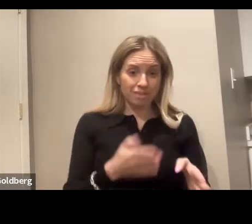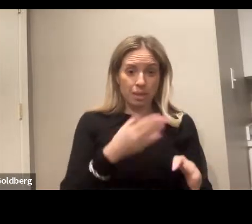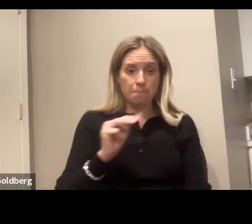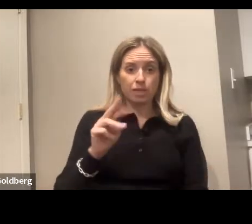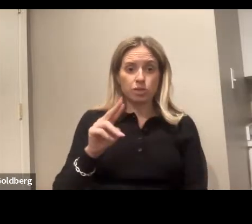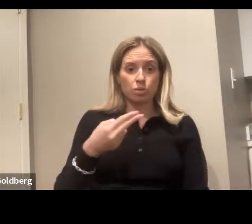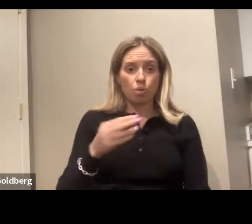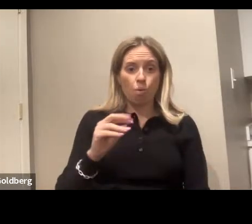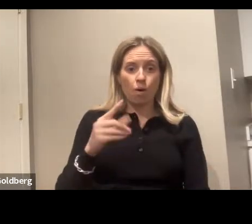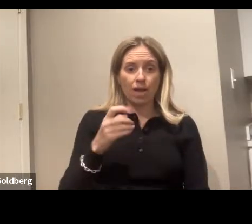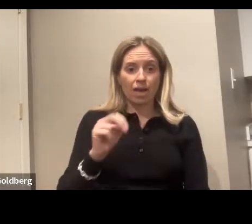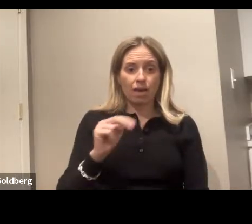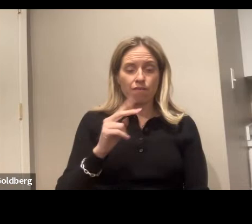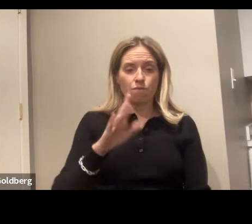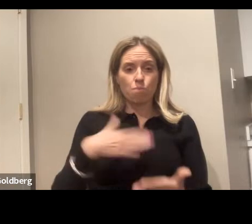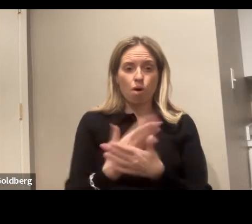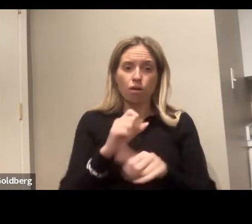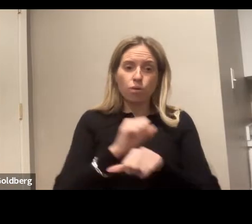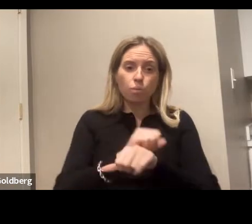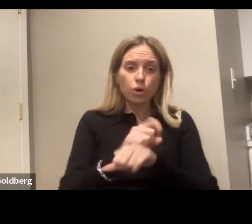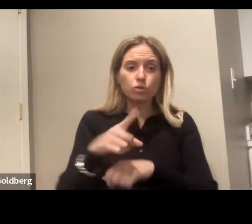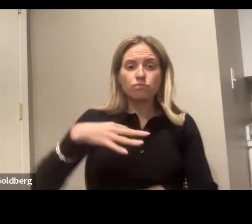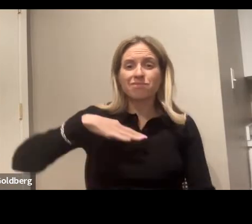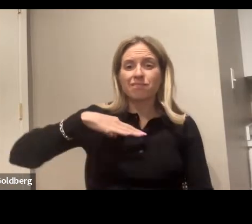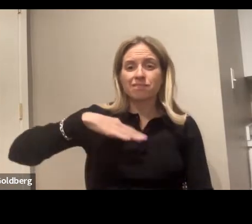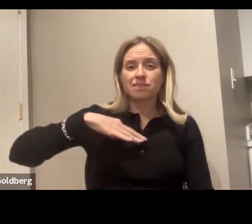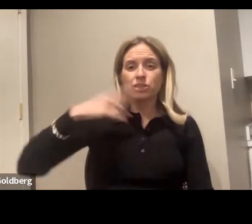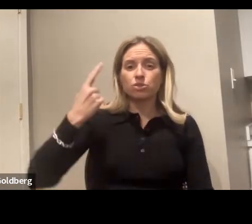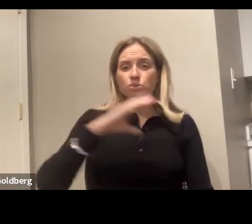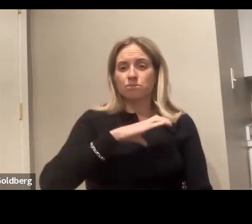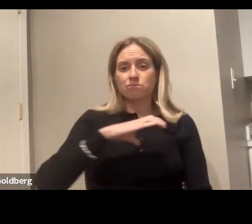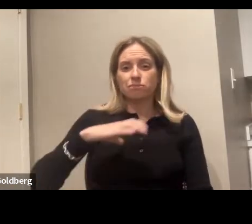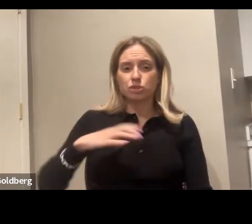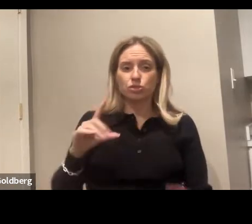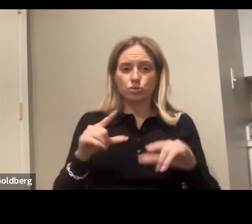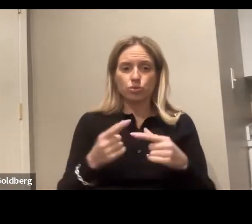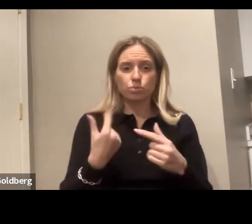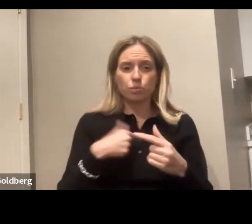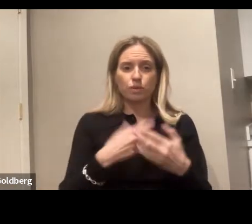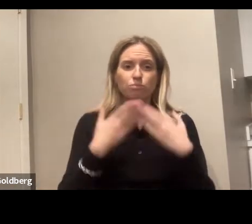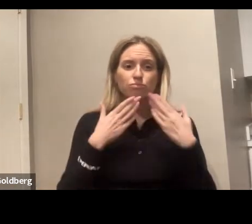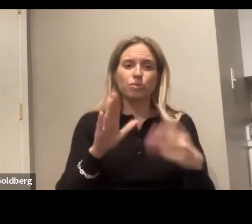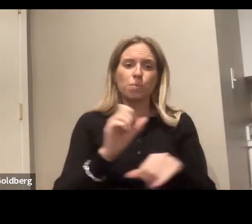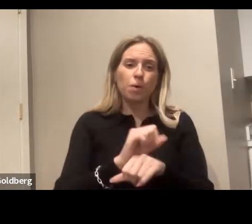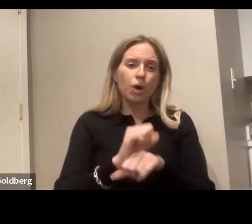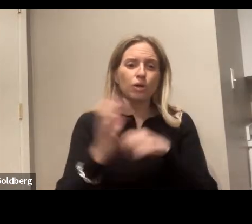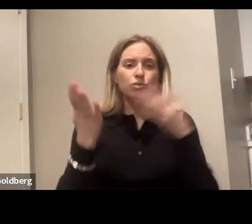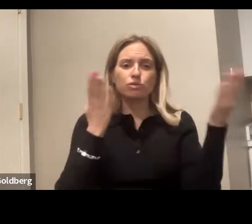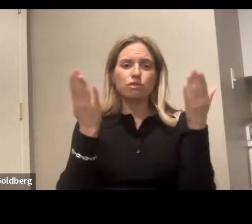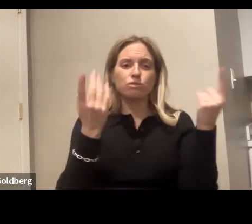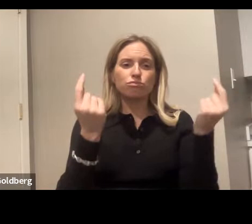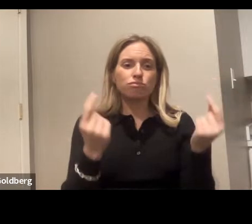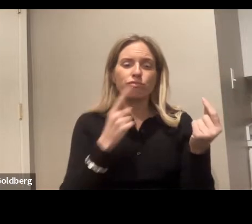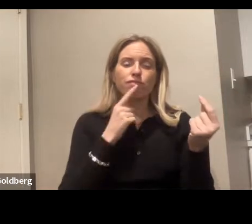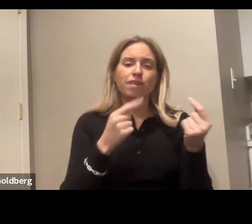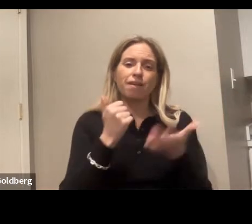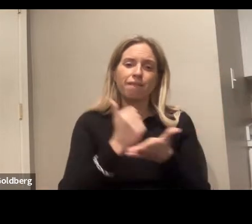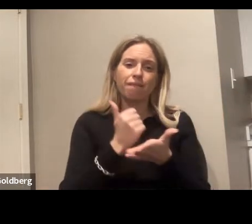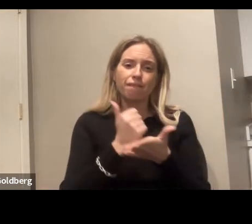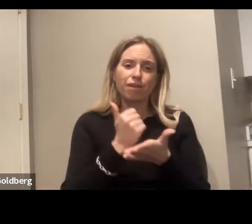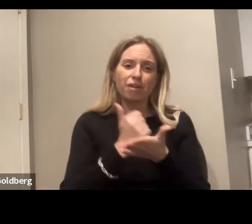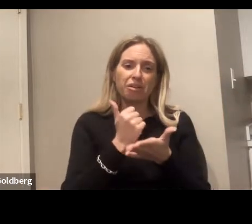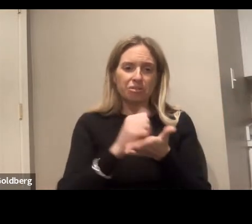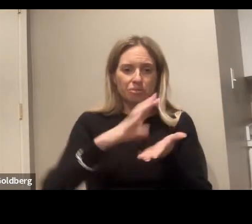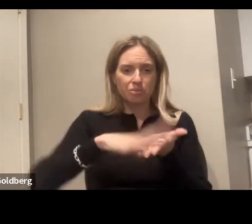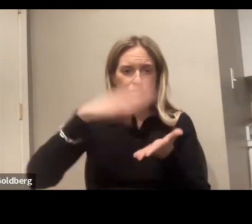all the due diligence that you volunteer to the commission. We appreciate your work and your service, and it's been very helpful and insightful, and